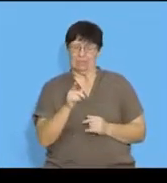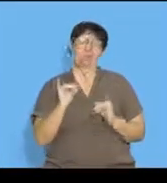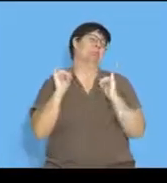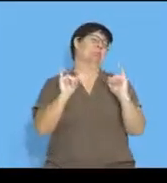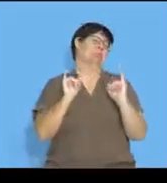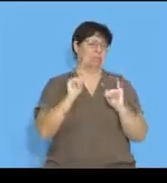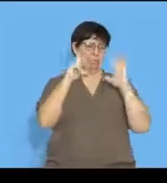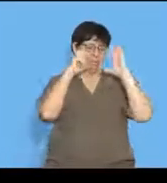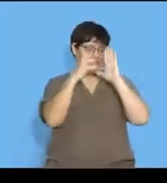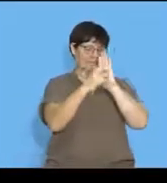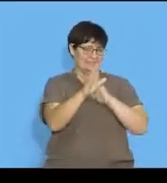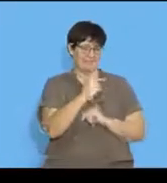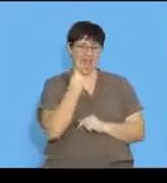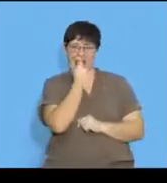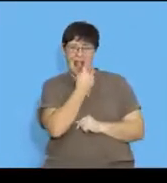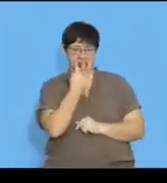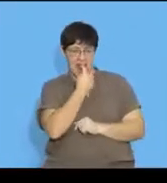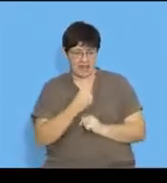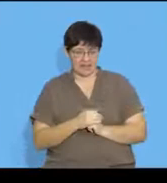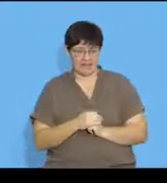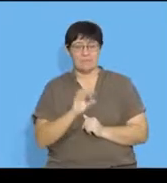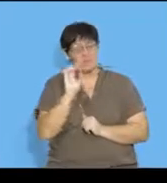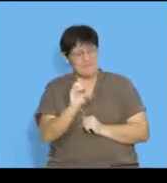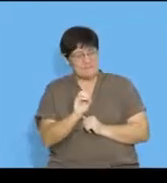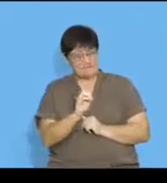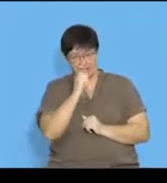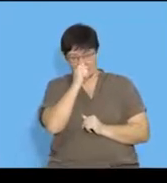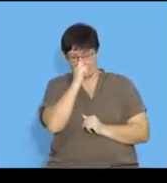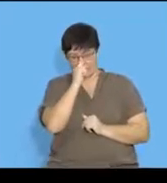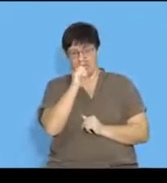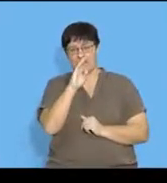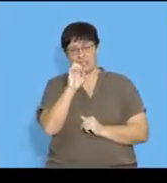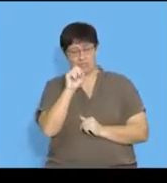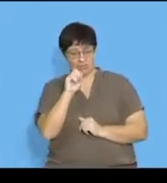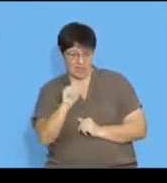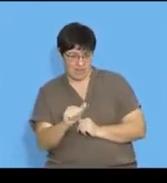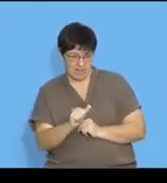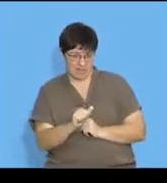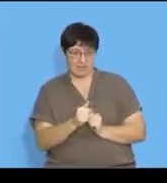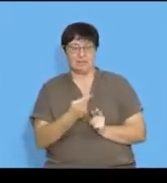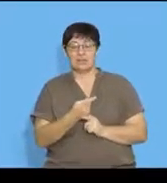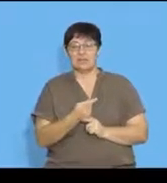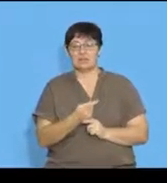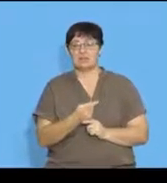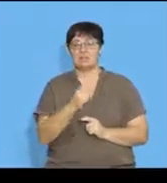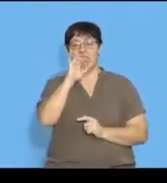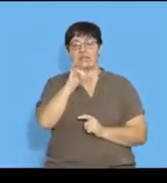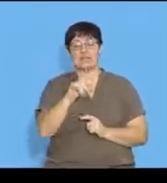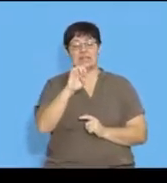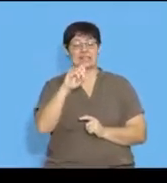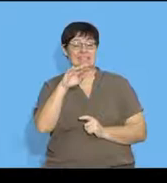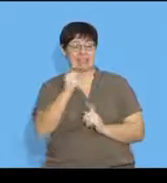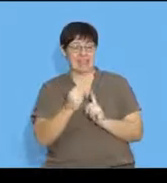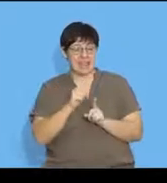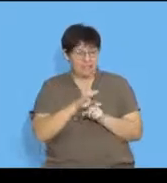picture, is that we also, in our mouth, there's a lot of bacteria, and if we have a yeast infection, as you